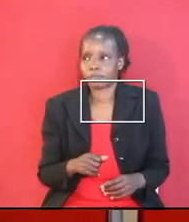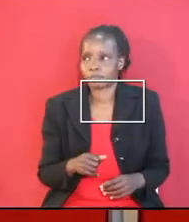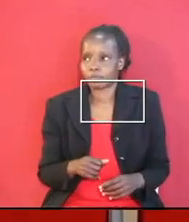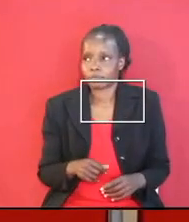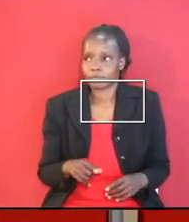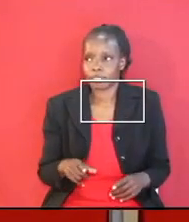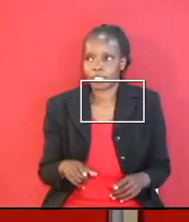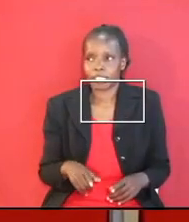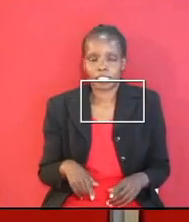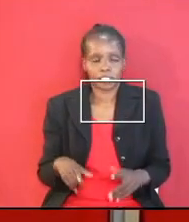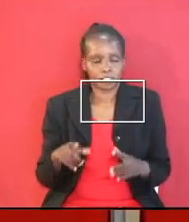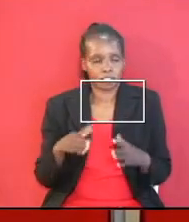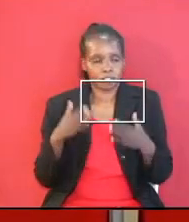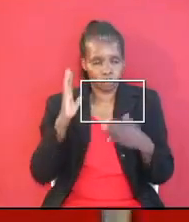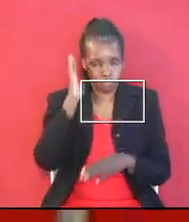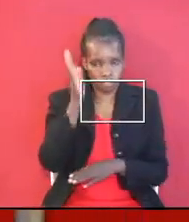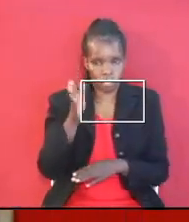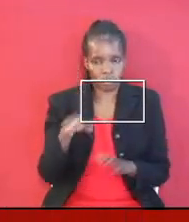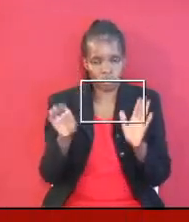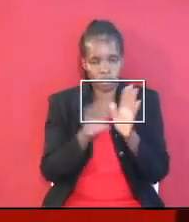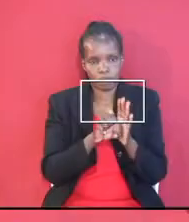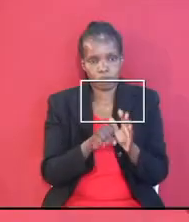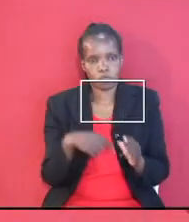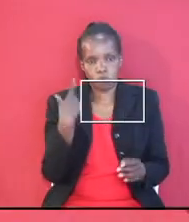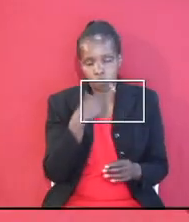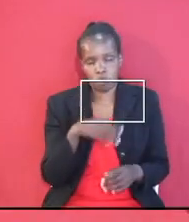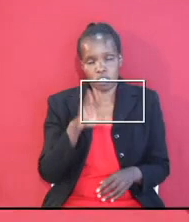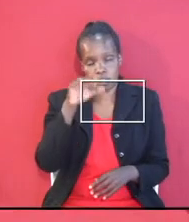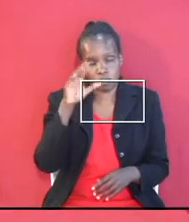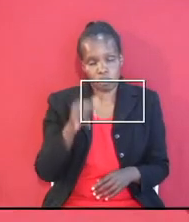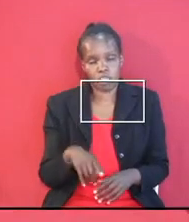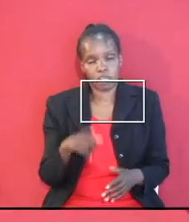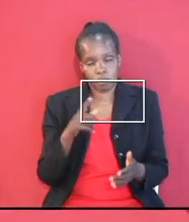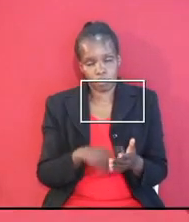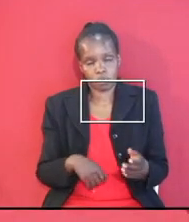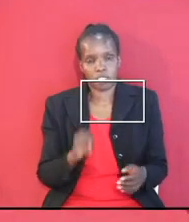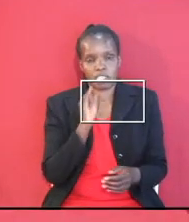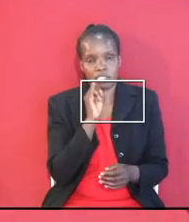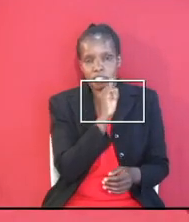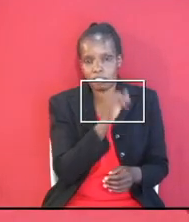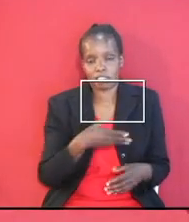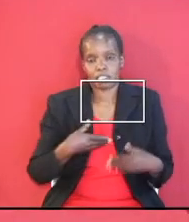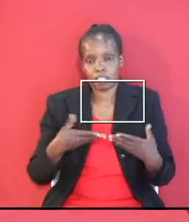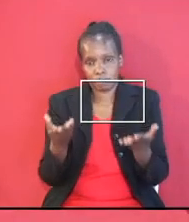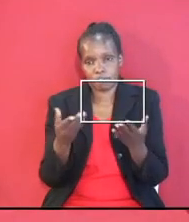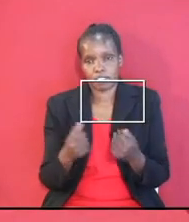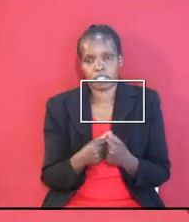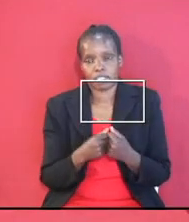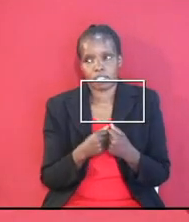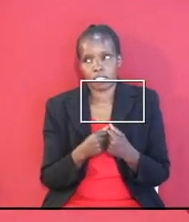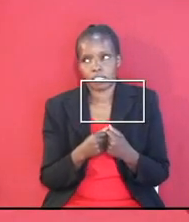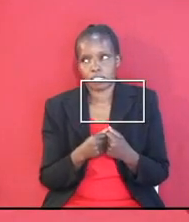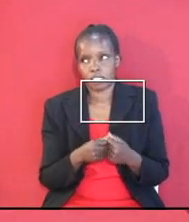but let's move straight to our examples. Who was called and what were the instructions that they were given?